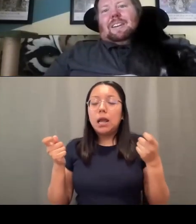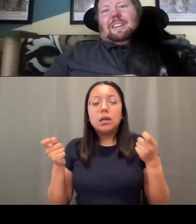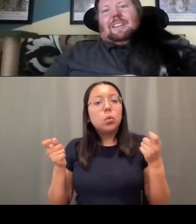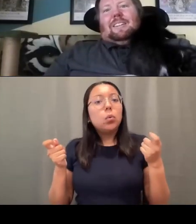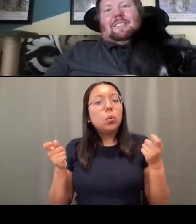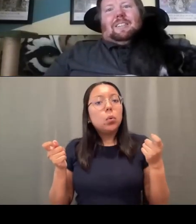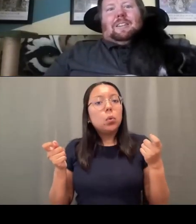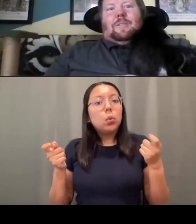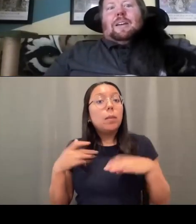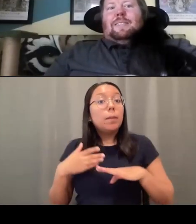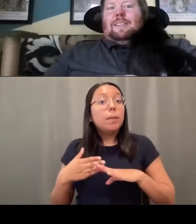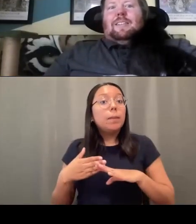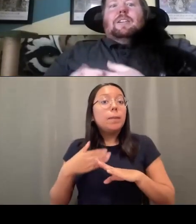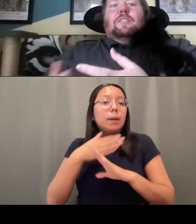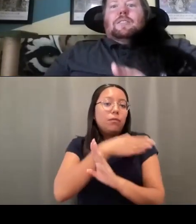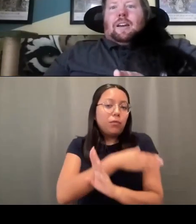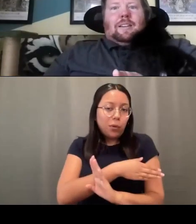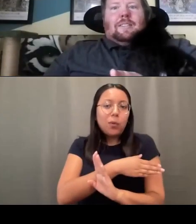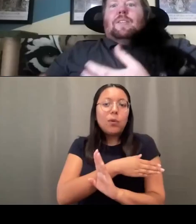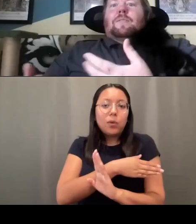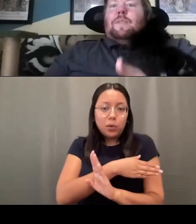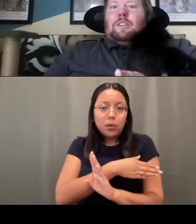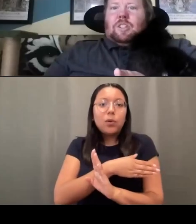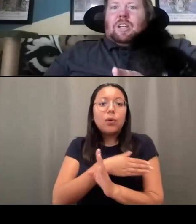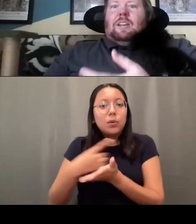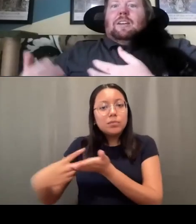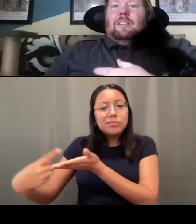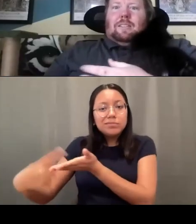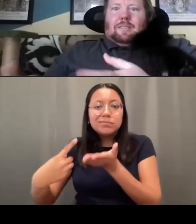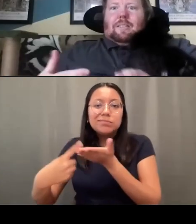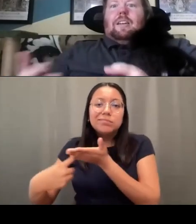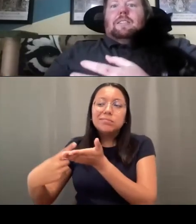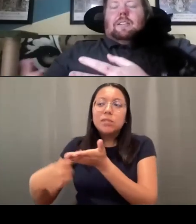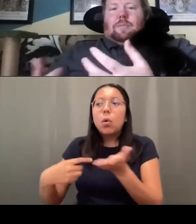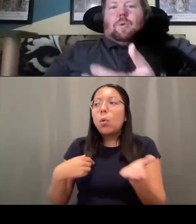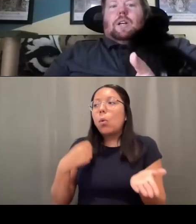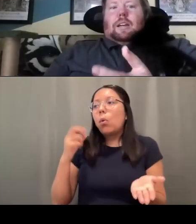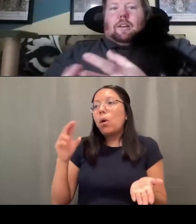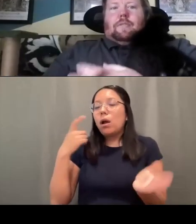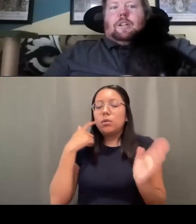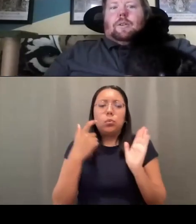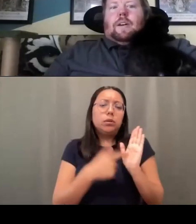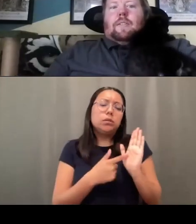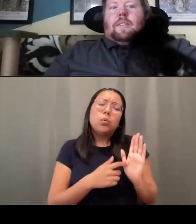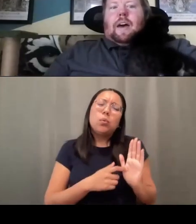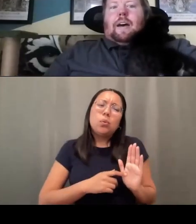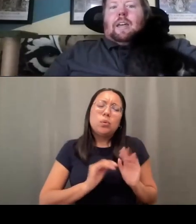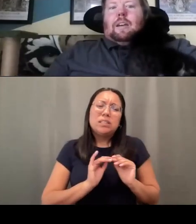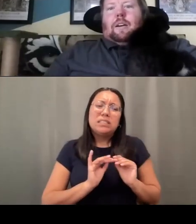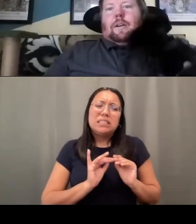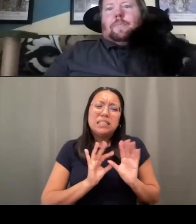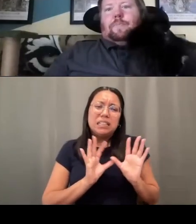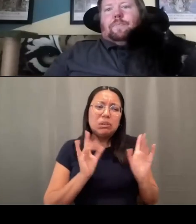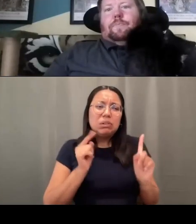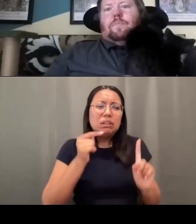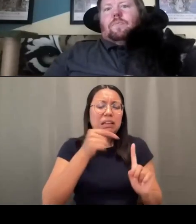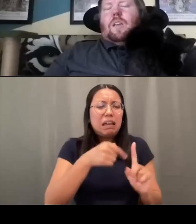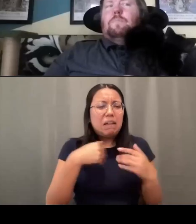or I see clear signs of infection. Is there support I can offer you around